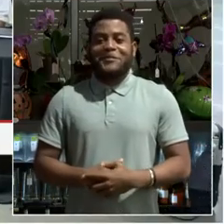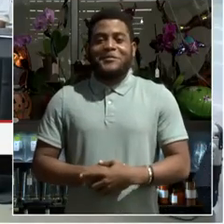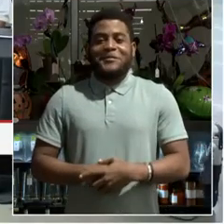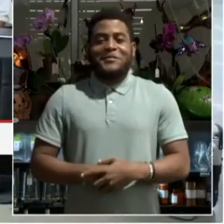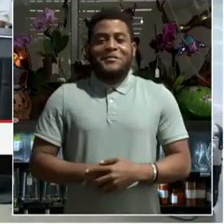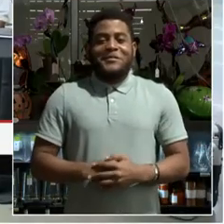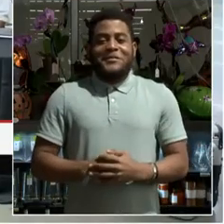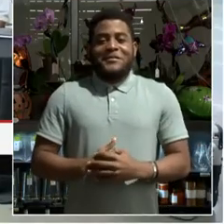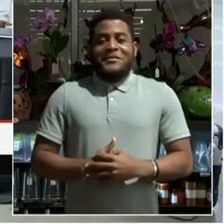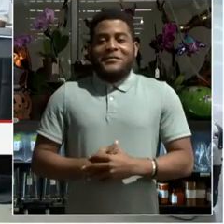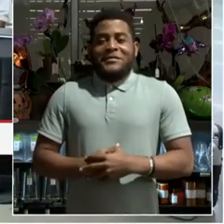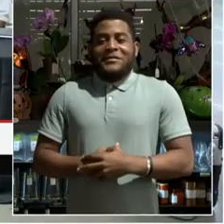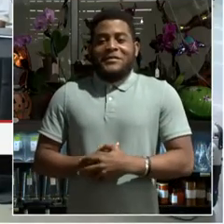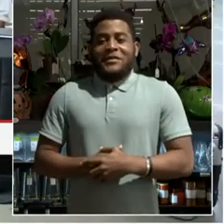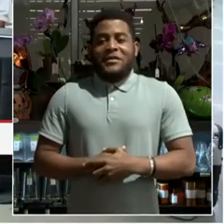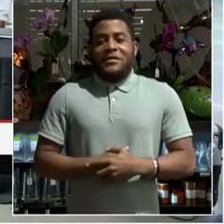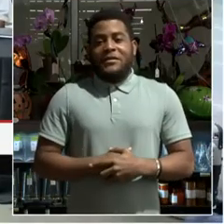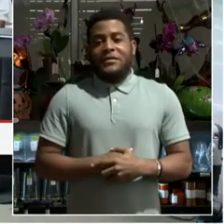Okay, any questions?